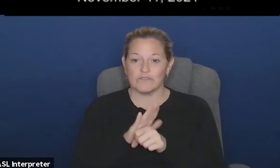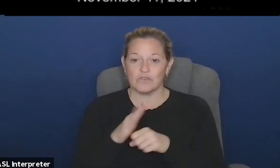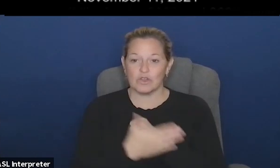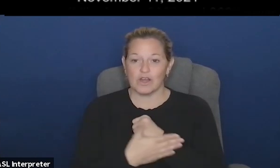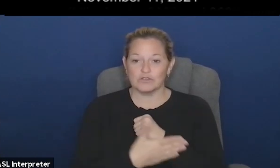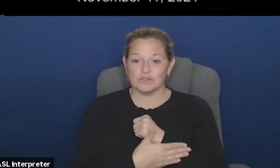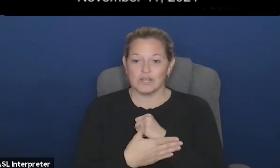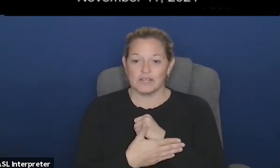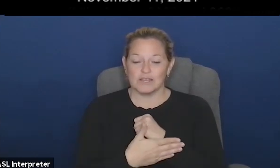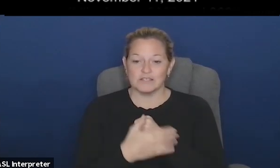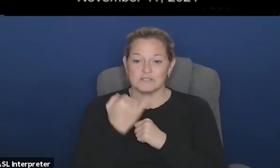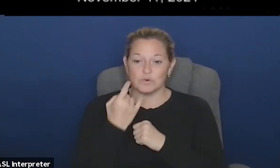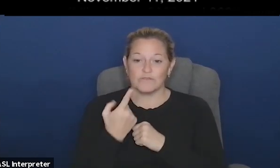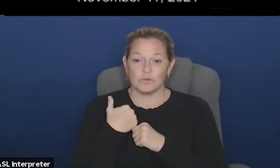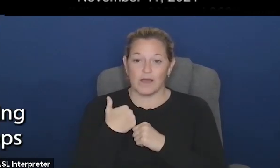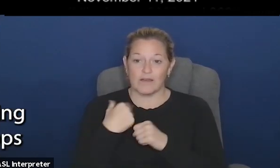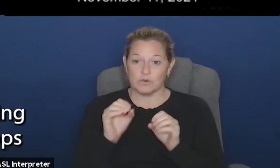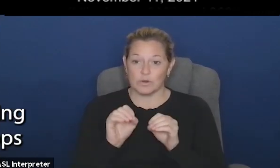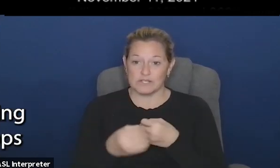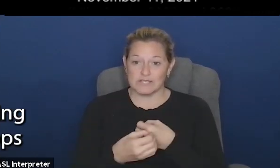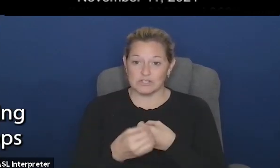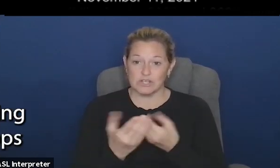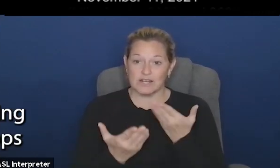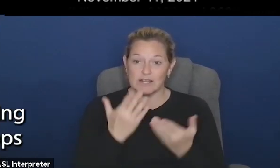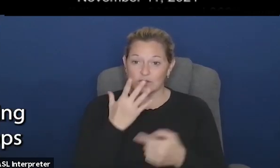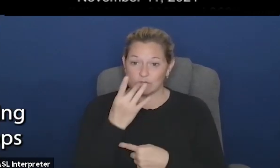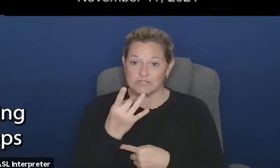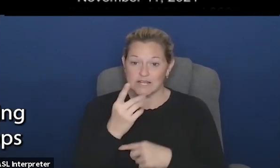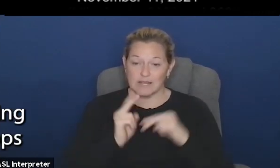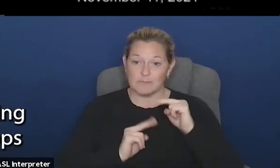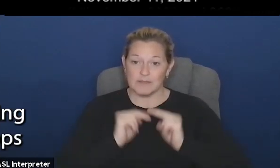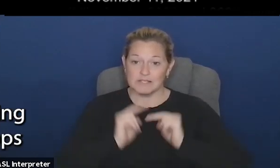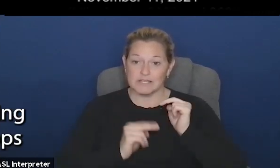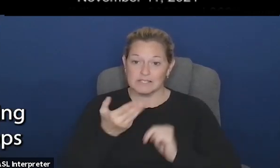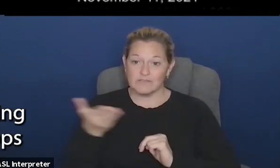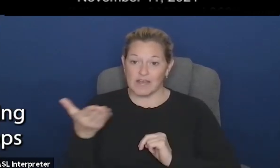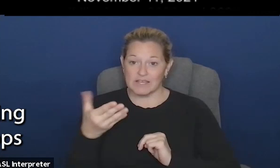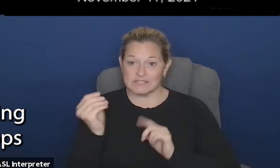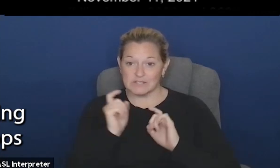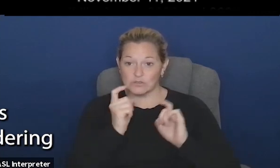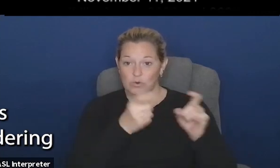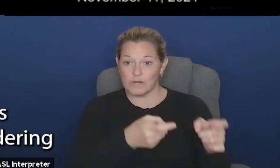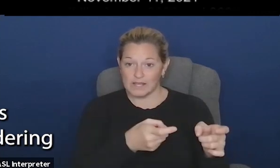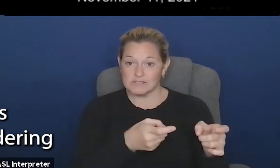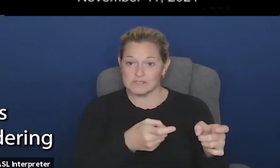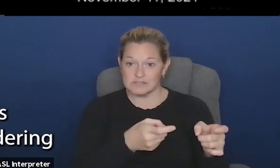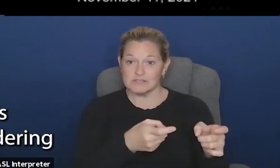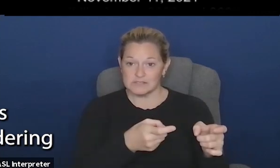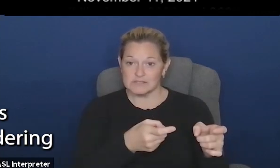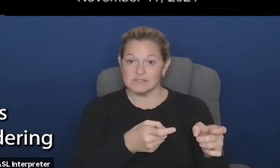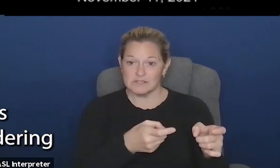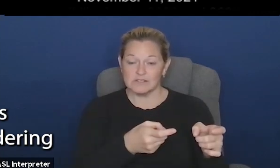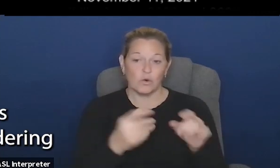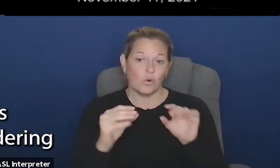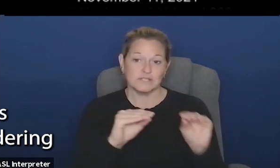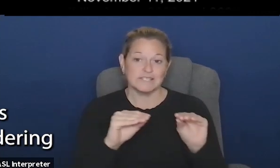have organizations that may be interested in building these devices and donating them, or even holding like workshops to teach underserved communities how